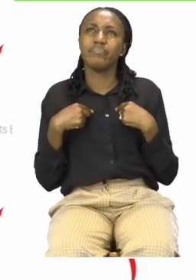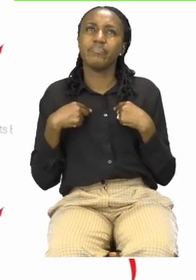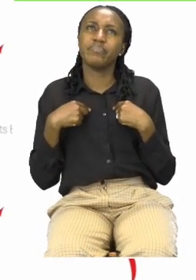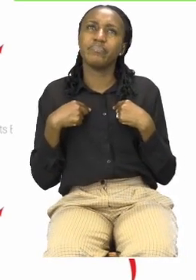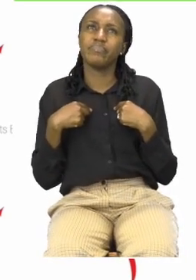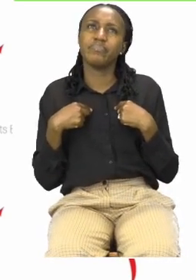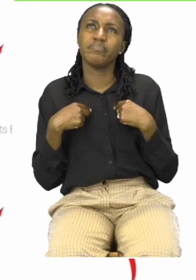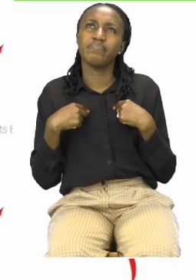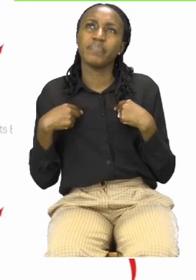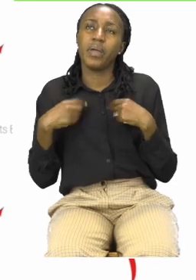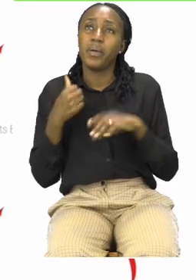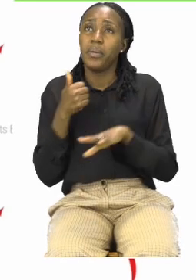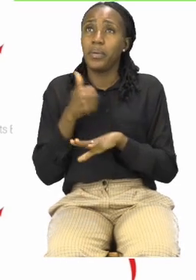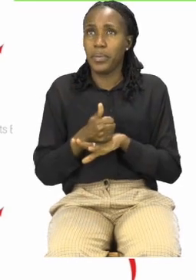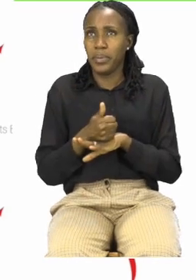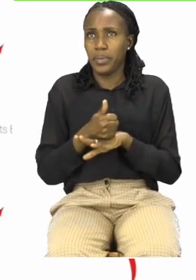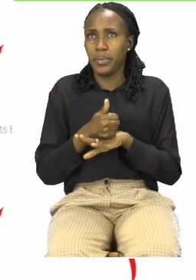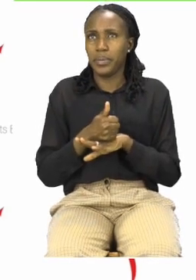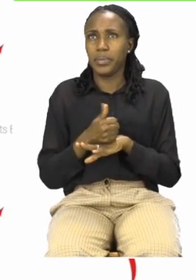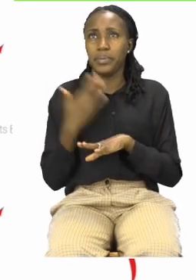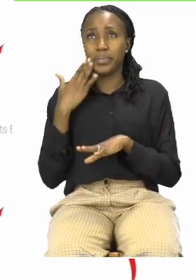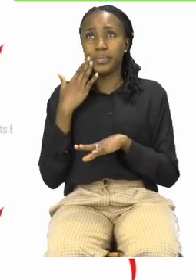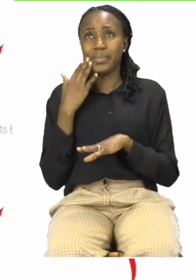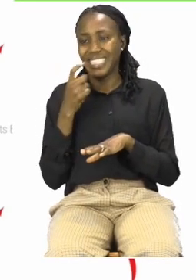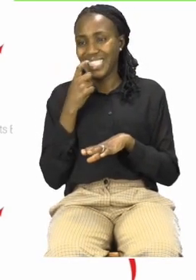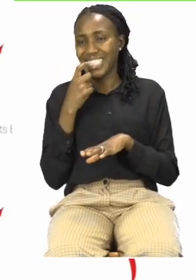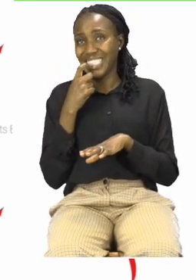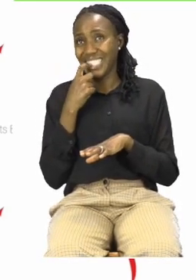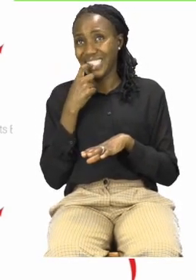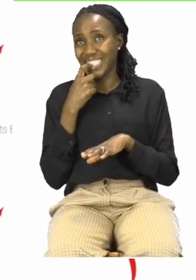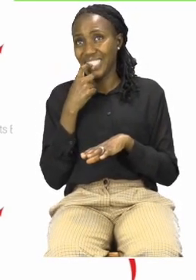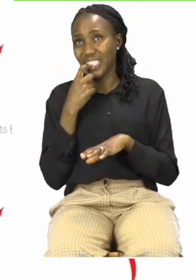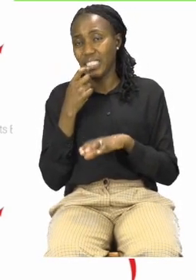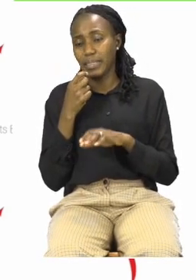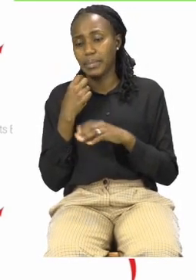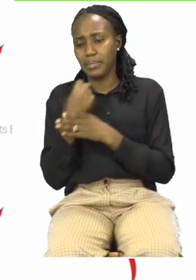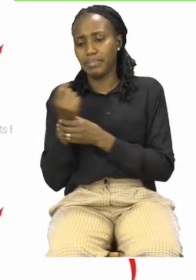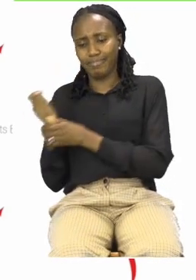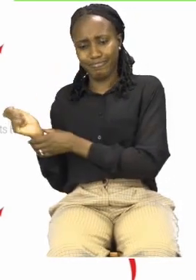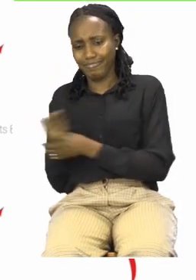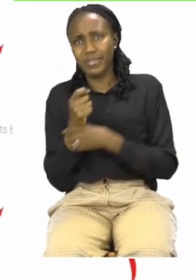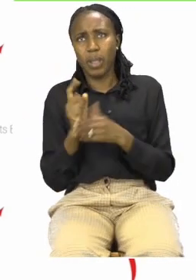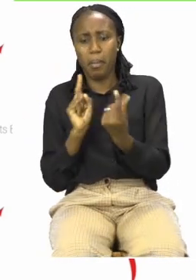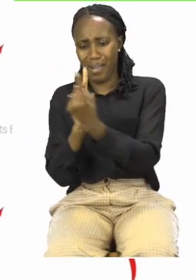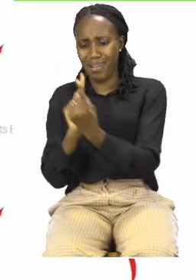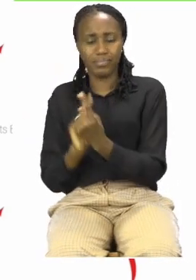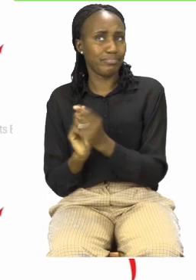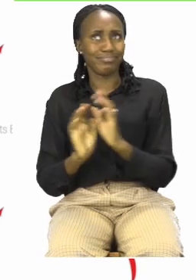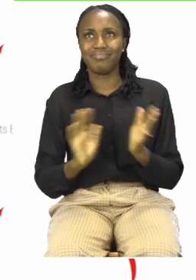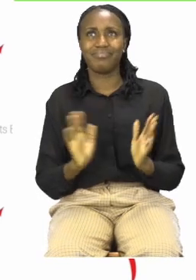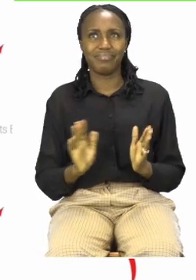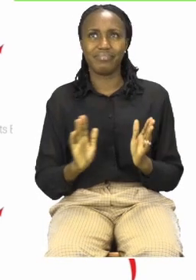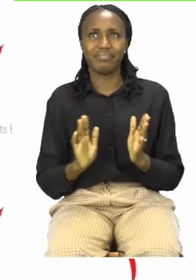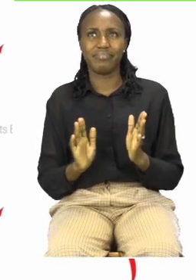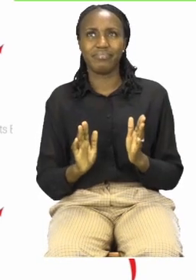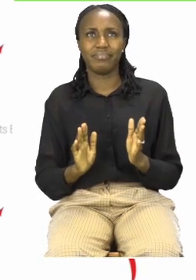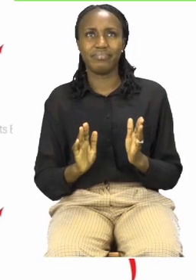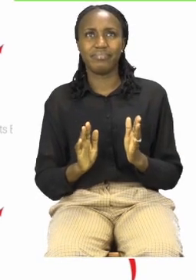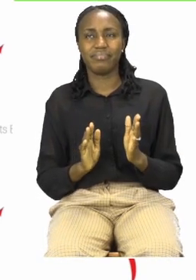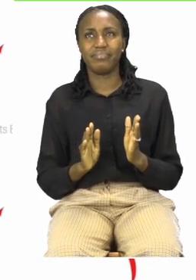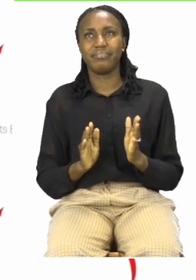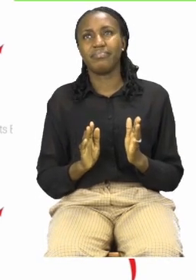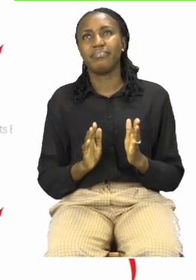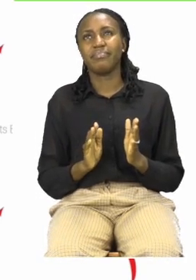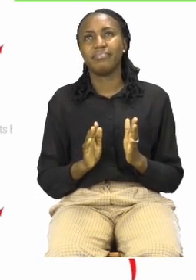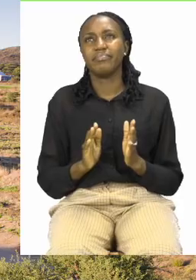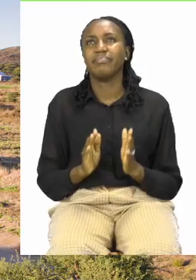privileged situation where golf is a non-contact individual sport. So even though,